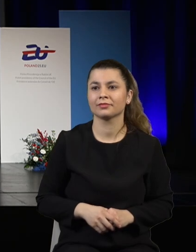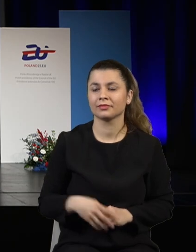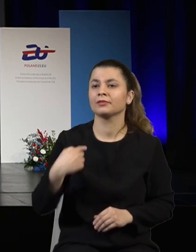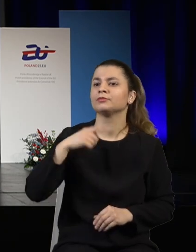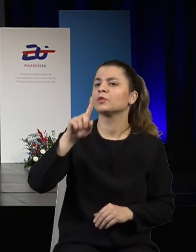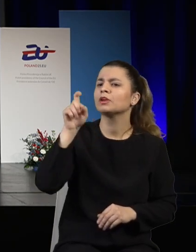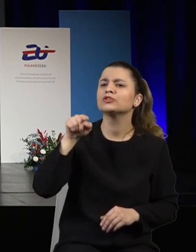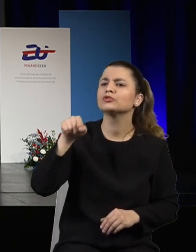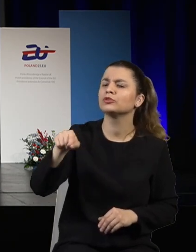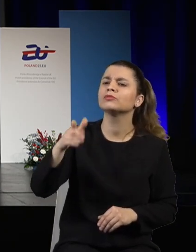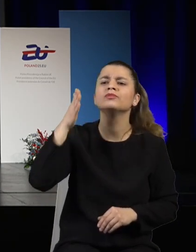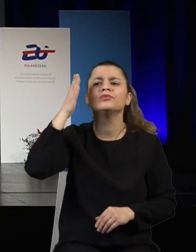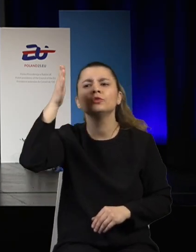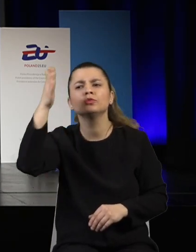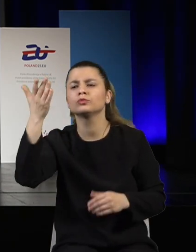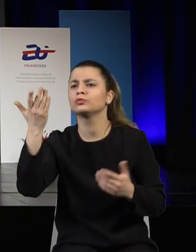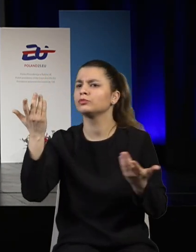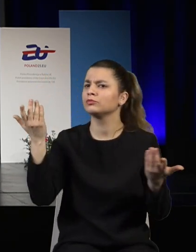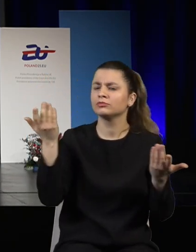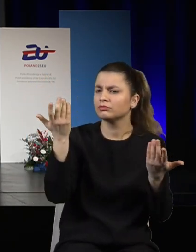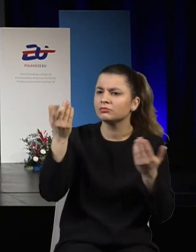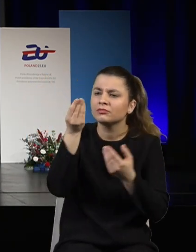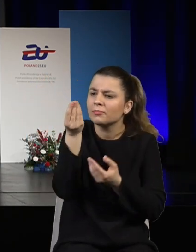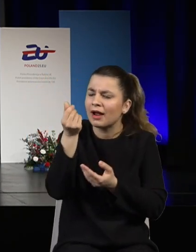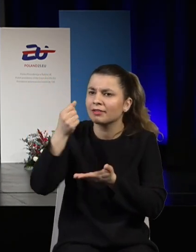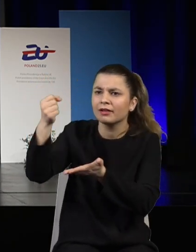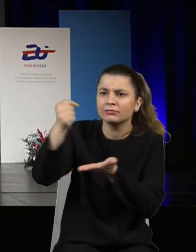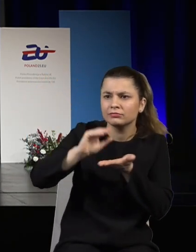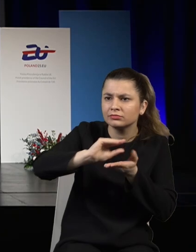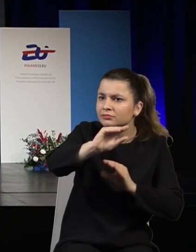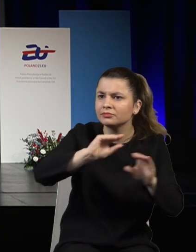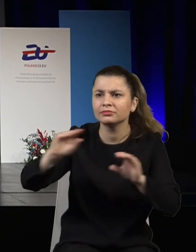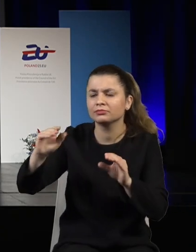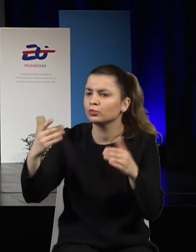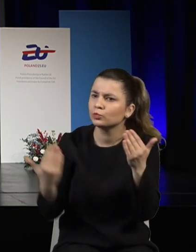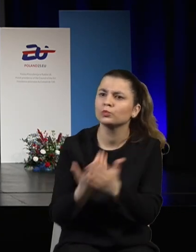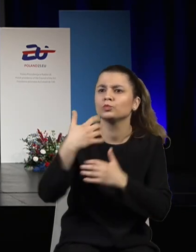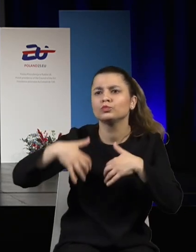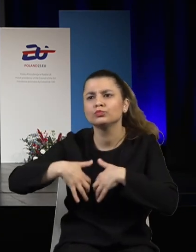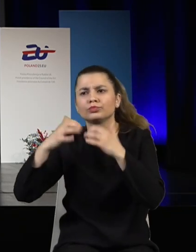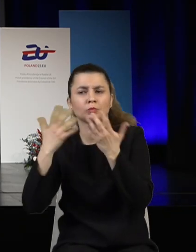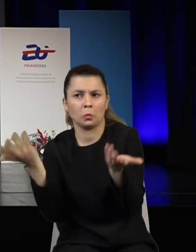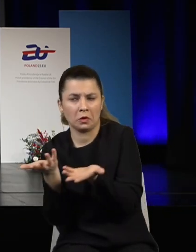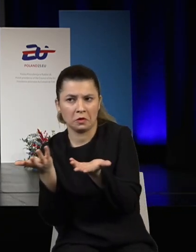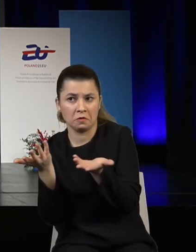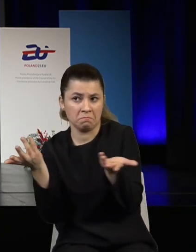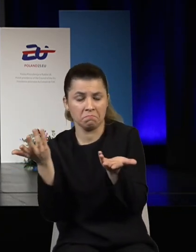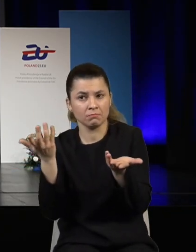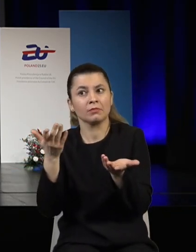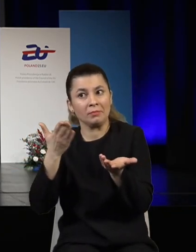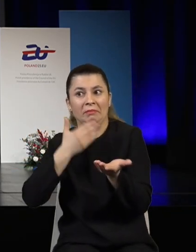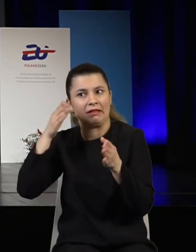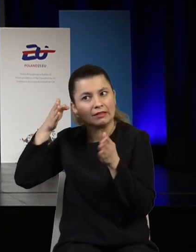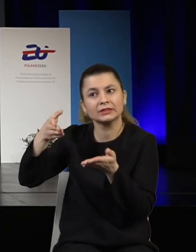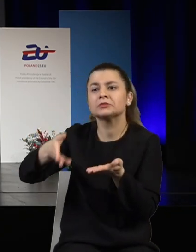do you believe will be especially relevant for achieving the security and defense